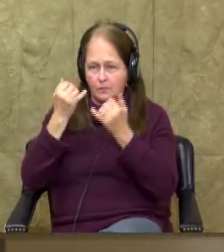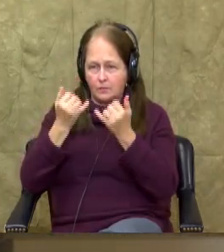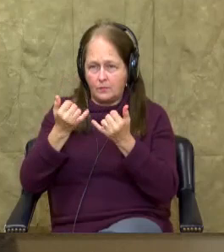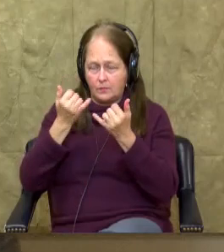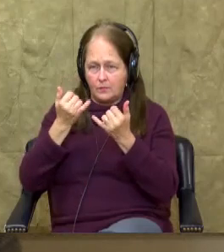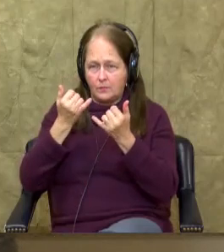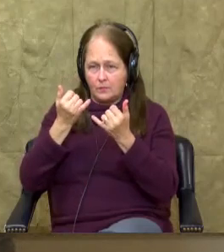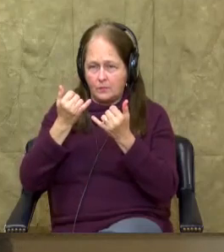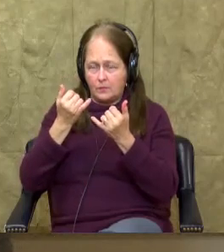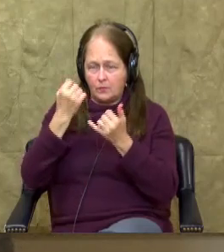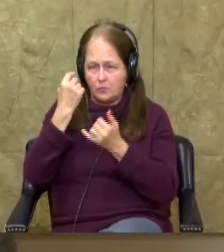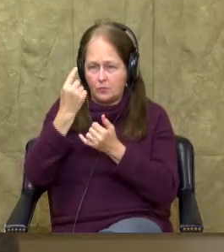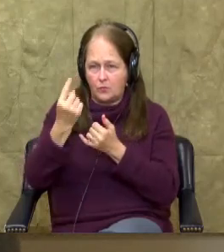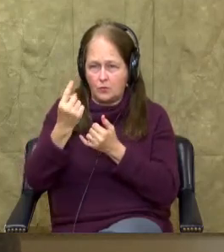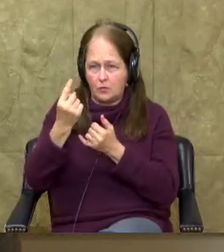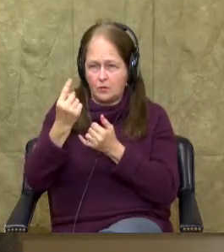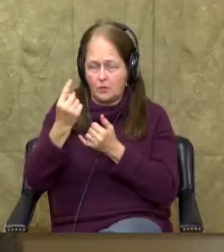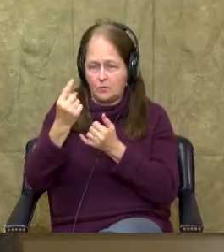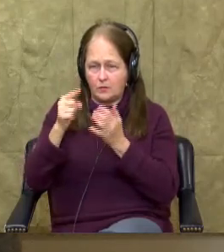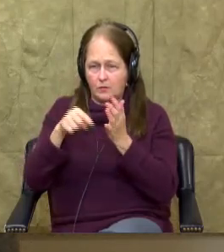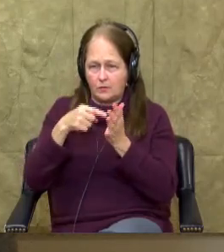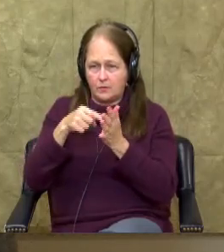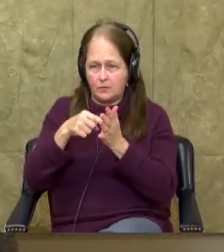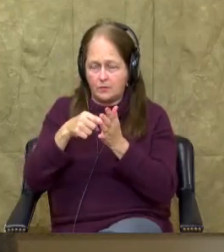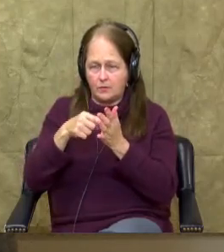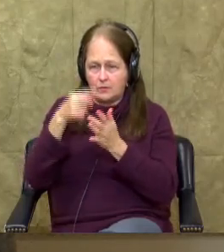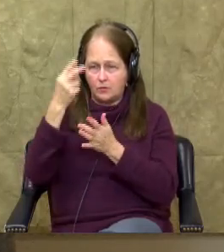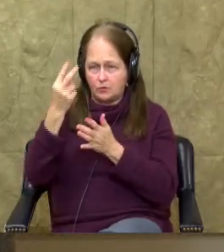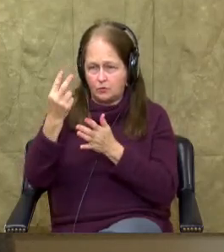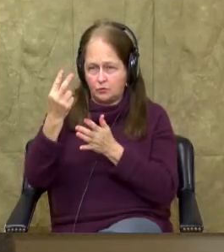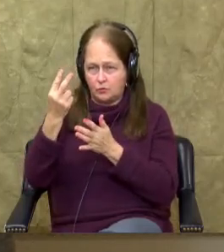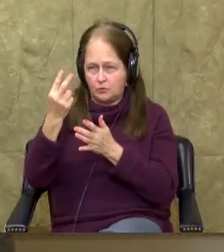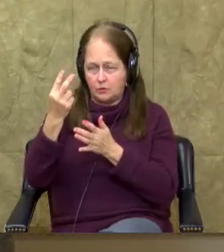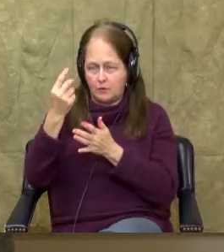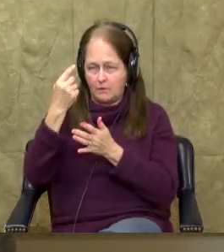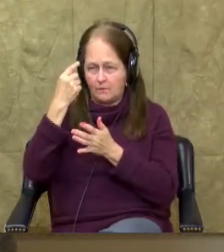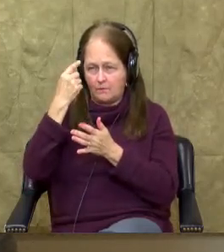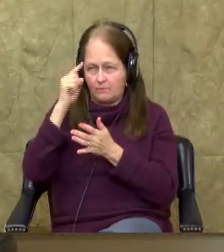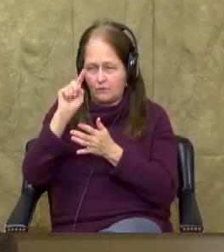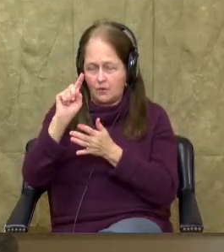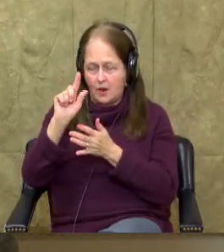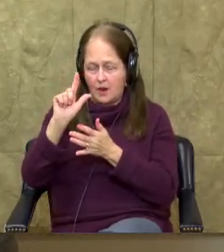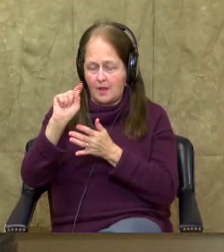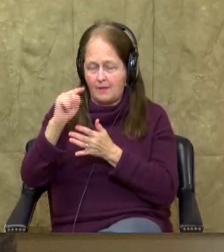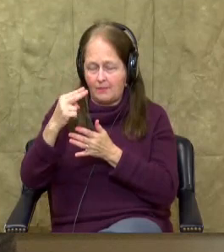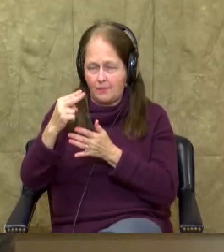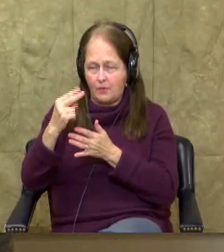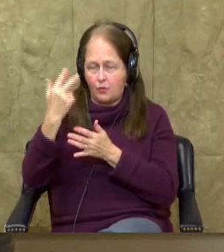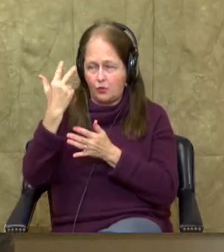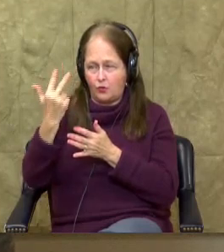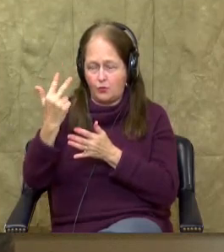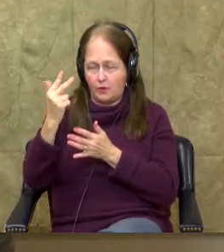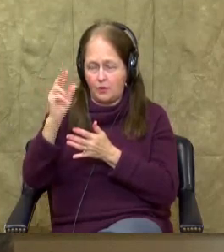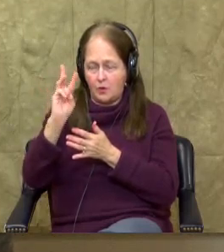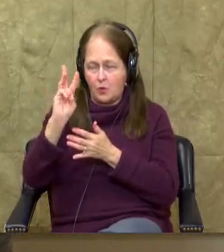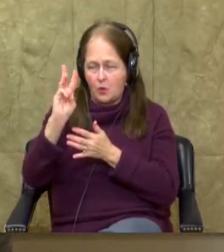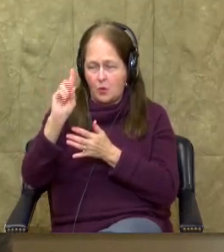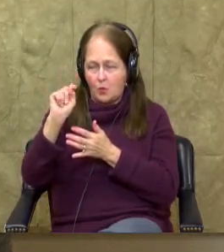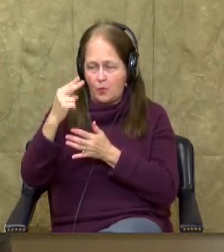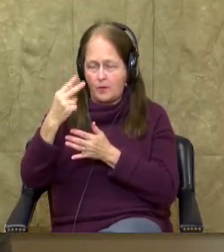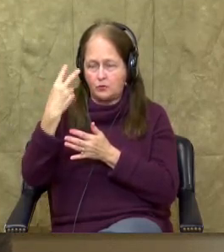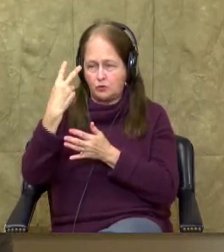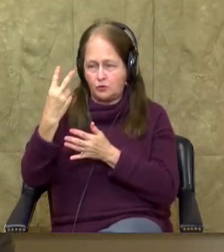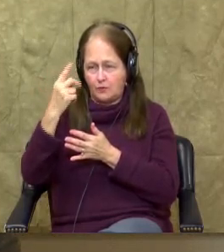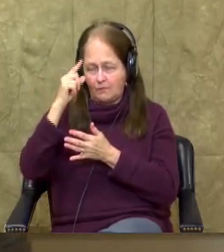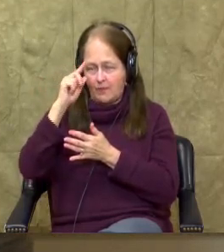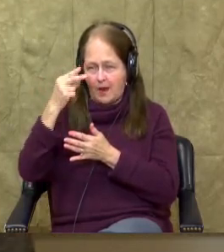Now, this is the one that is 2 for the length, 3 for the width, and 2 for the